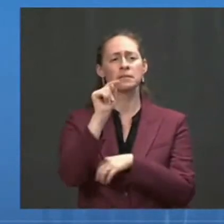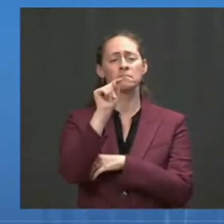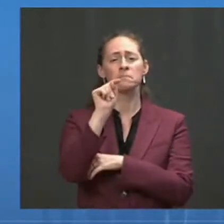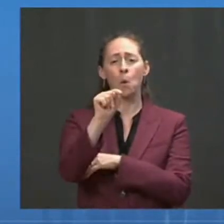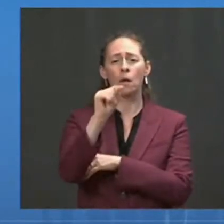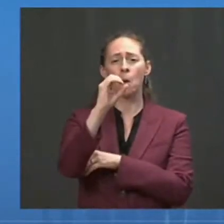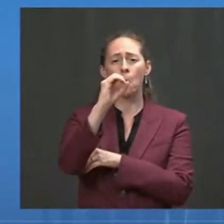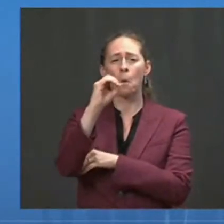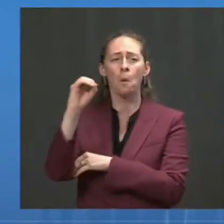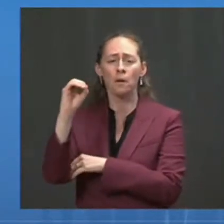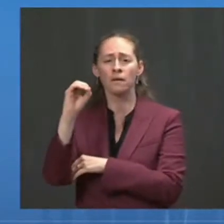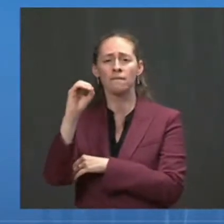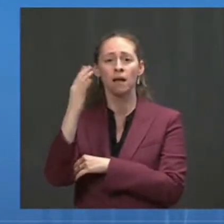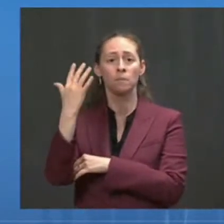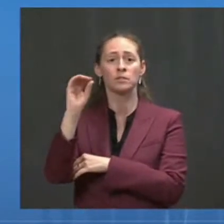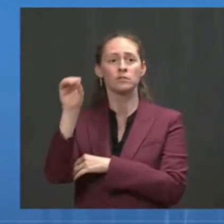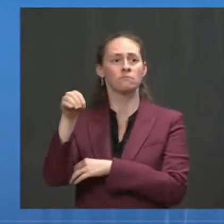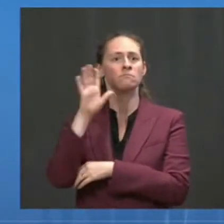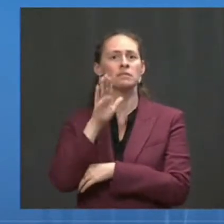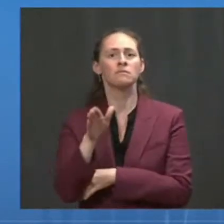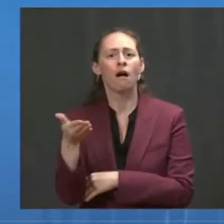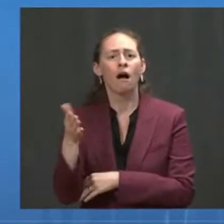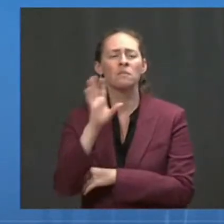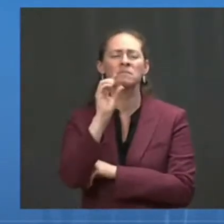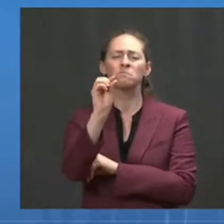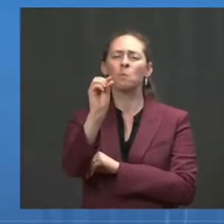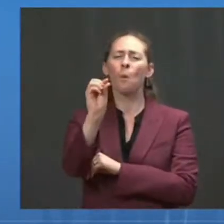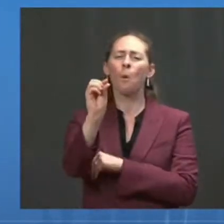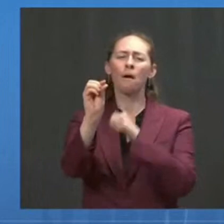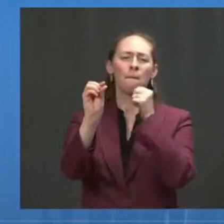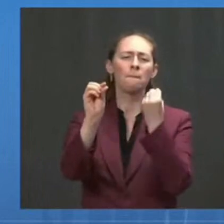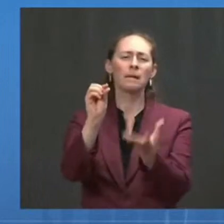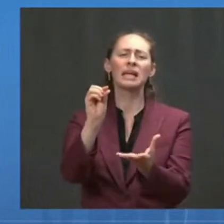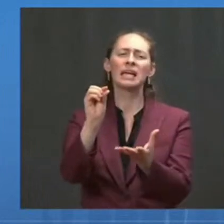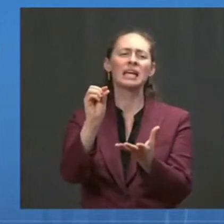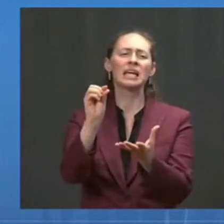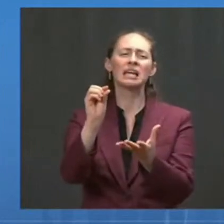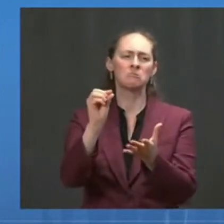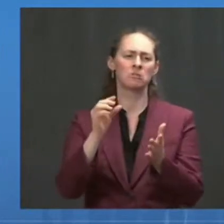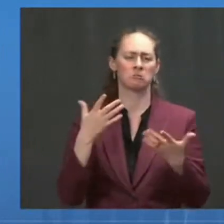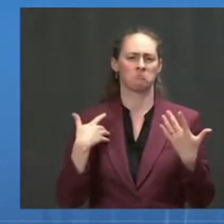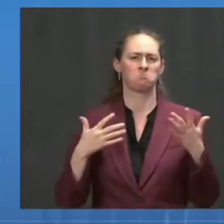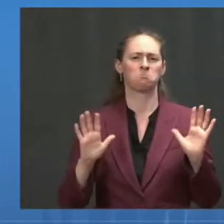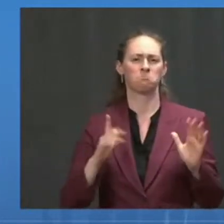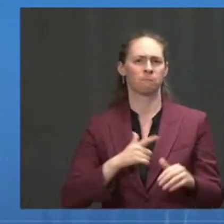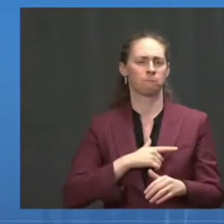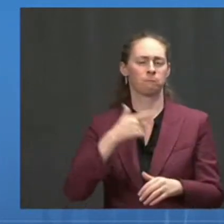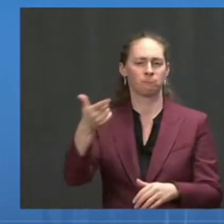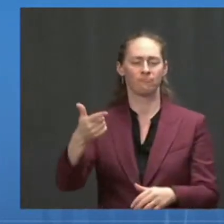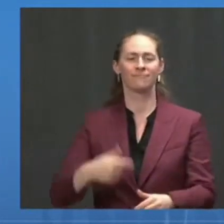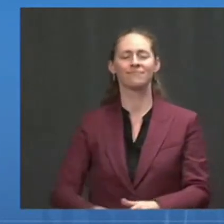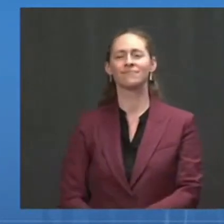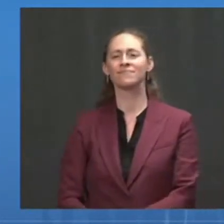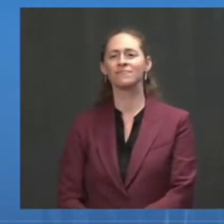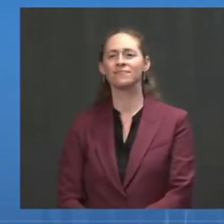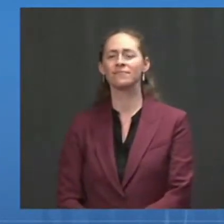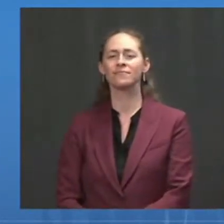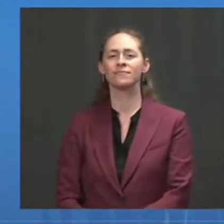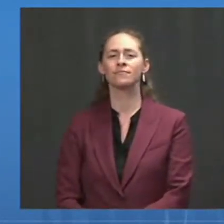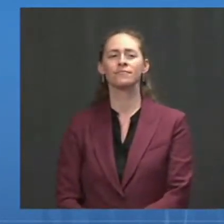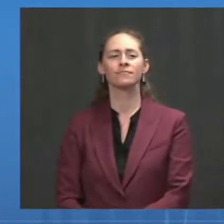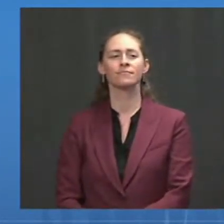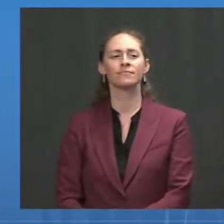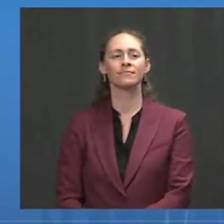0.05%. So I'll stop there and hand it over to Marcella Nunez-Smith. Thank you so much, Dr. Fauci, and good afternoon